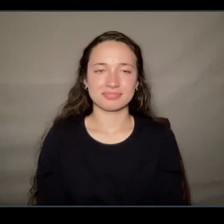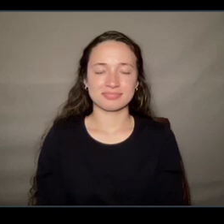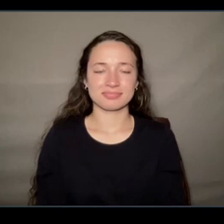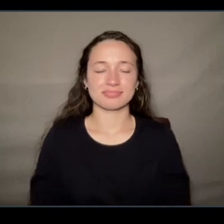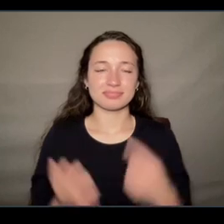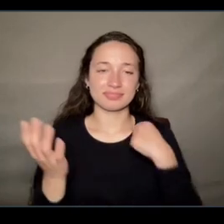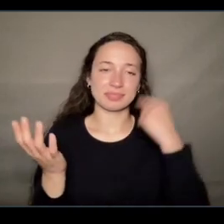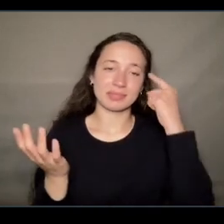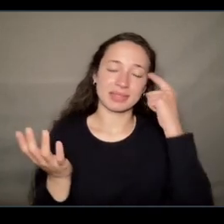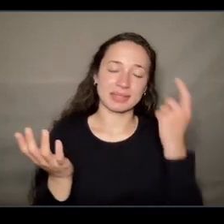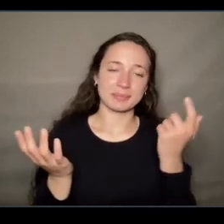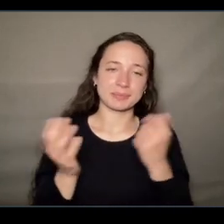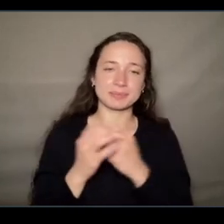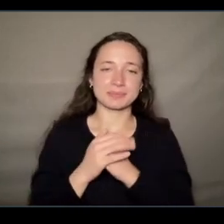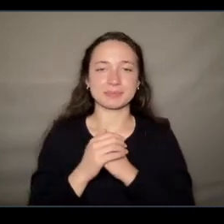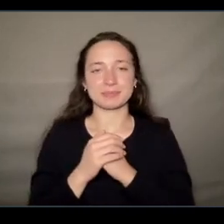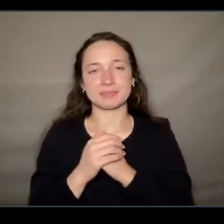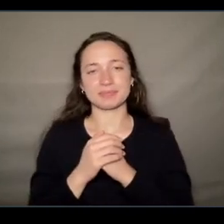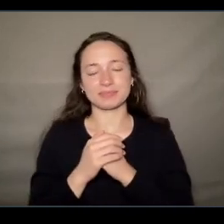So